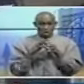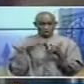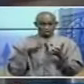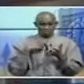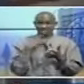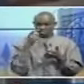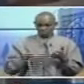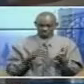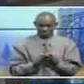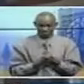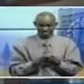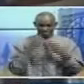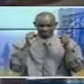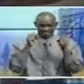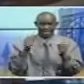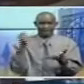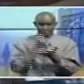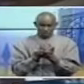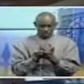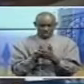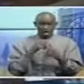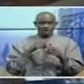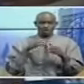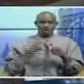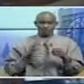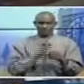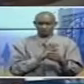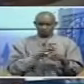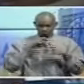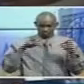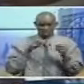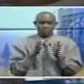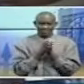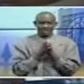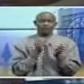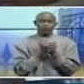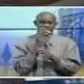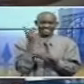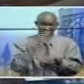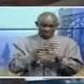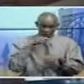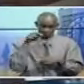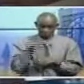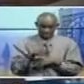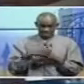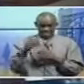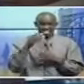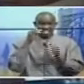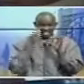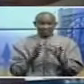the president appoints the commission of inquiry within 14 days from today.